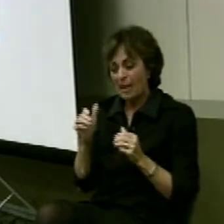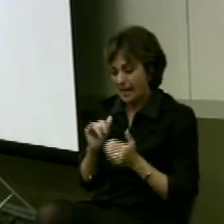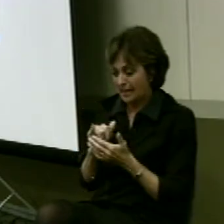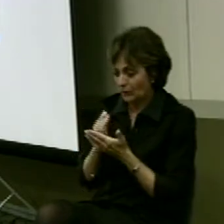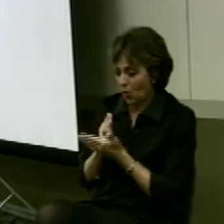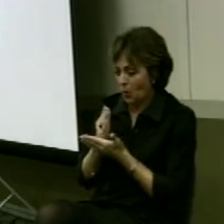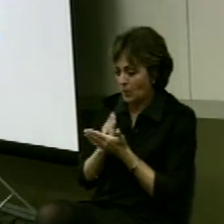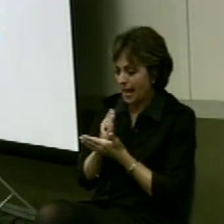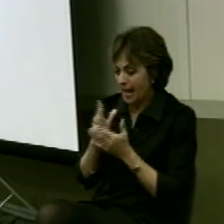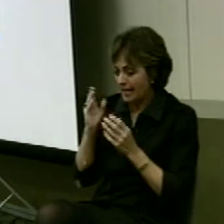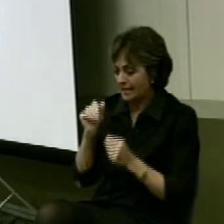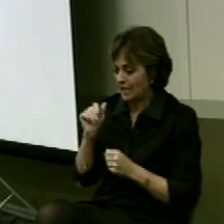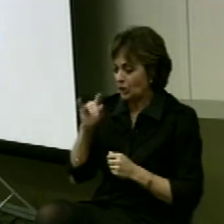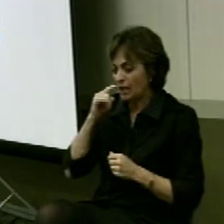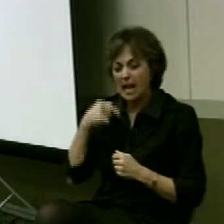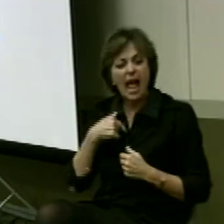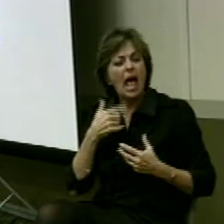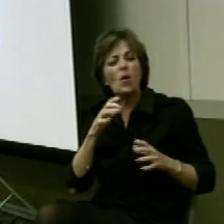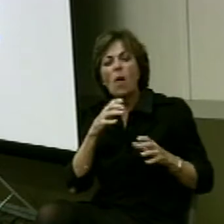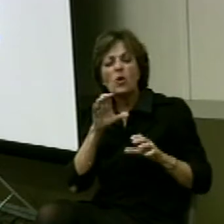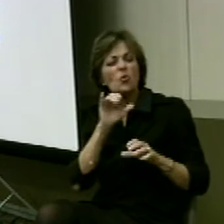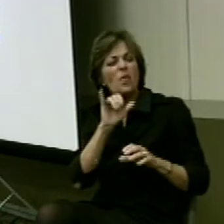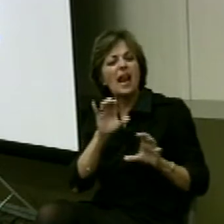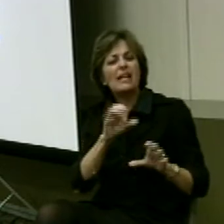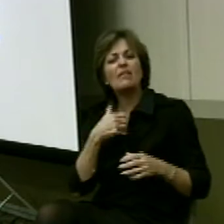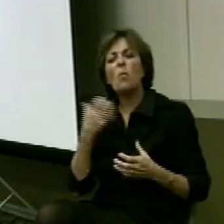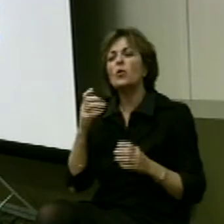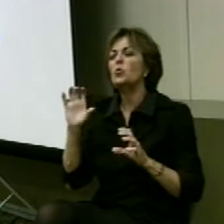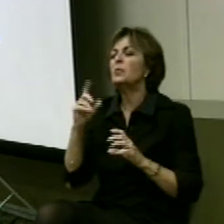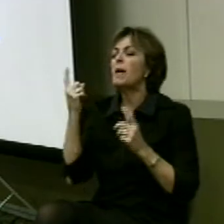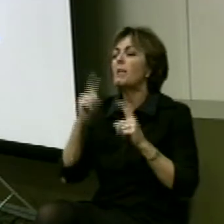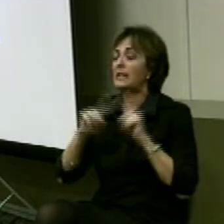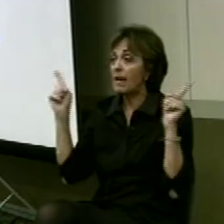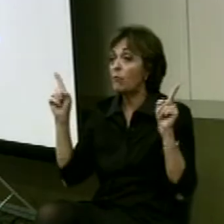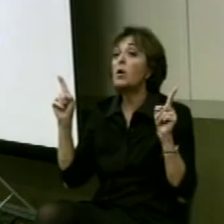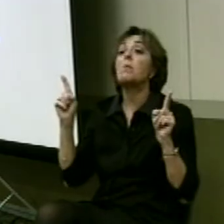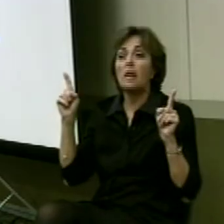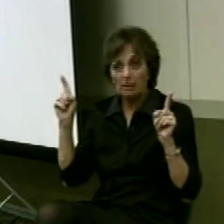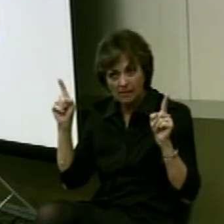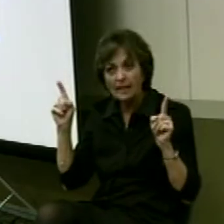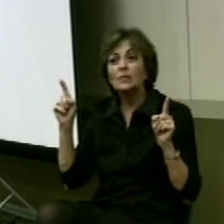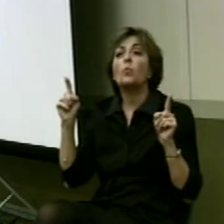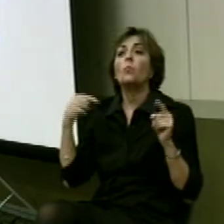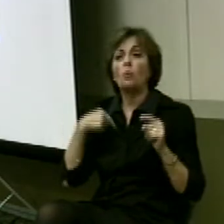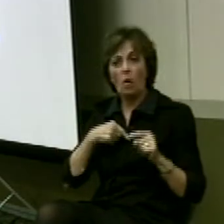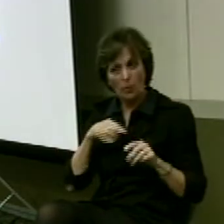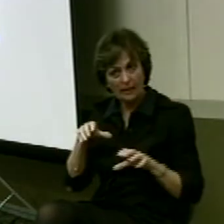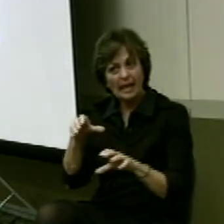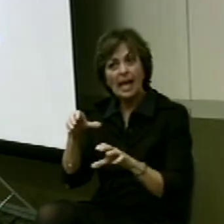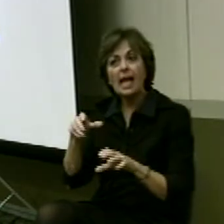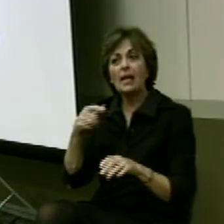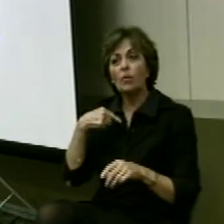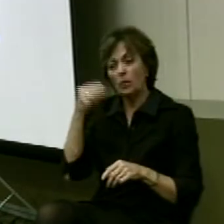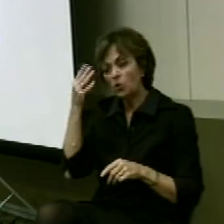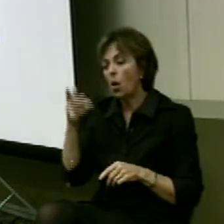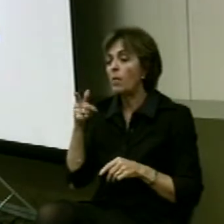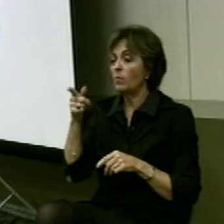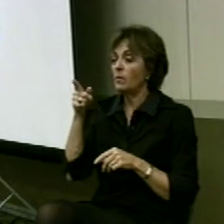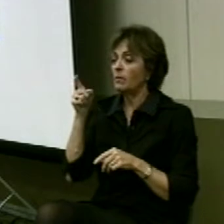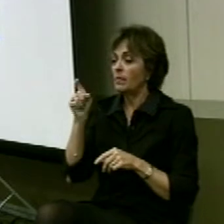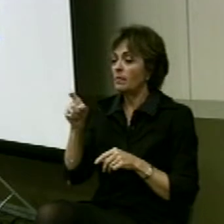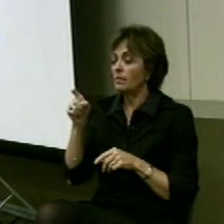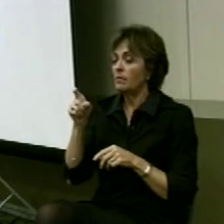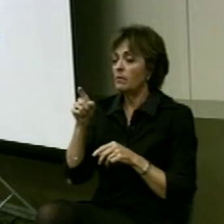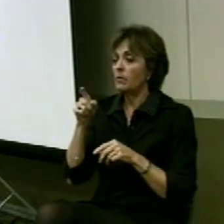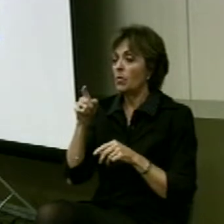Try convincing a team that it's okay to teach a kid to say, I don't want to do this activity, I want to do something different. But that's what we said. He